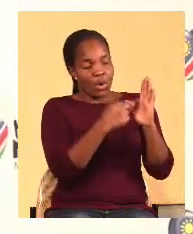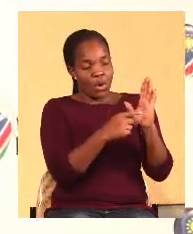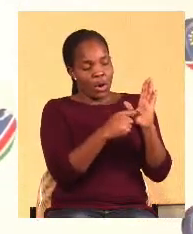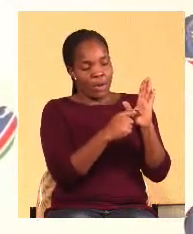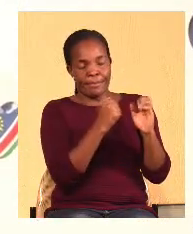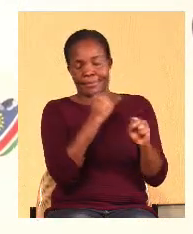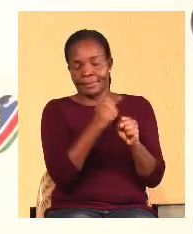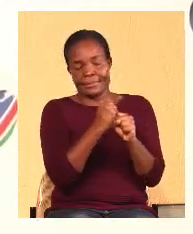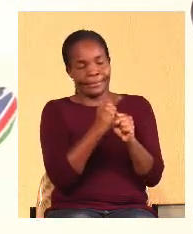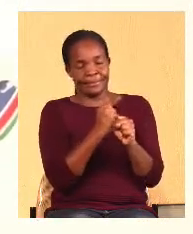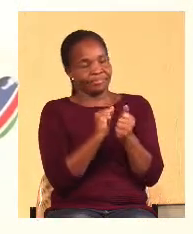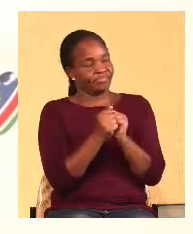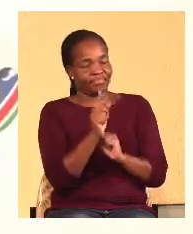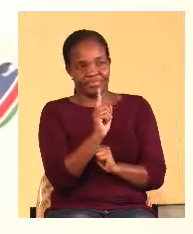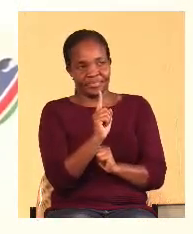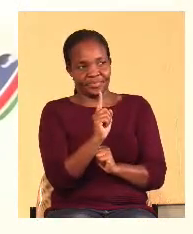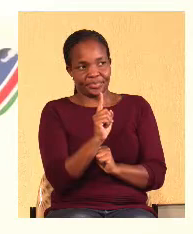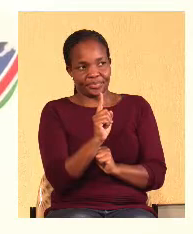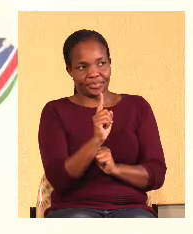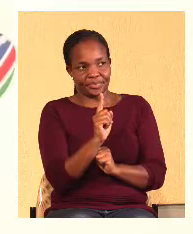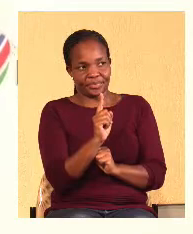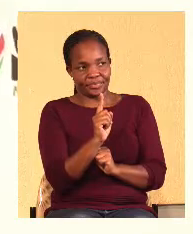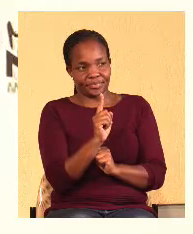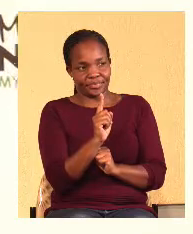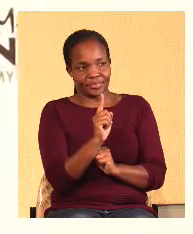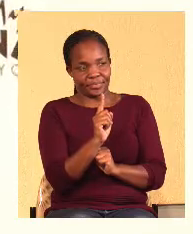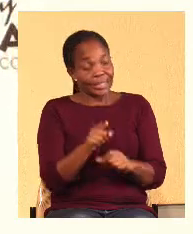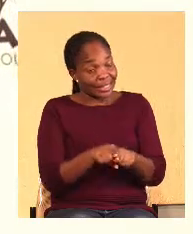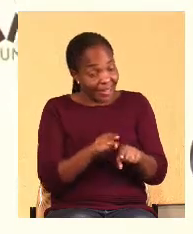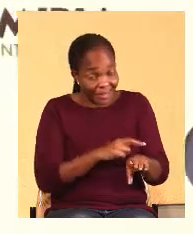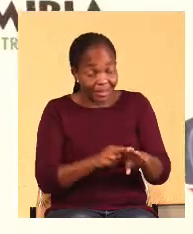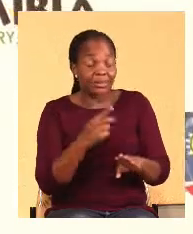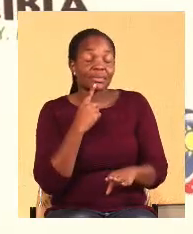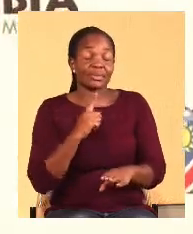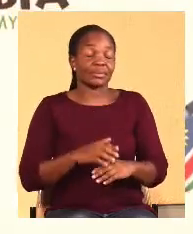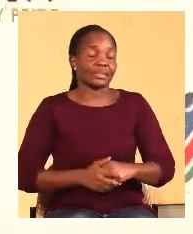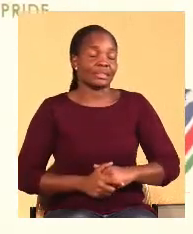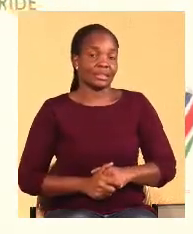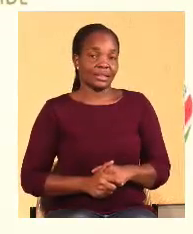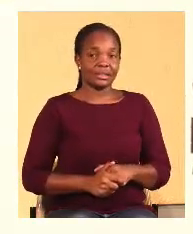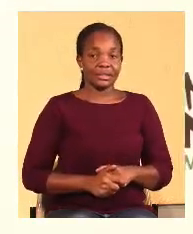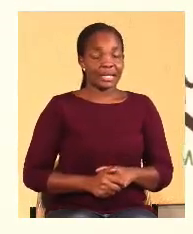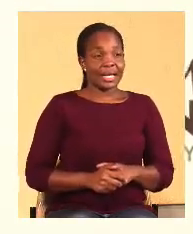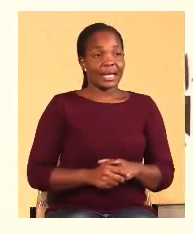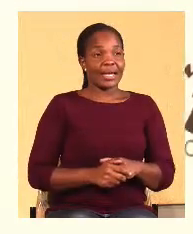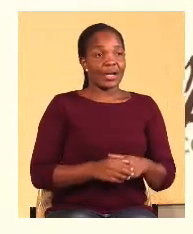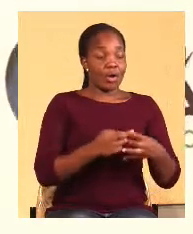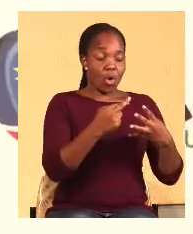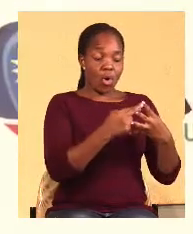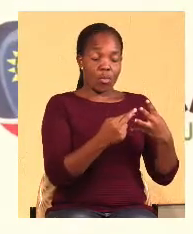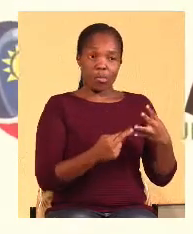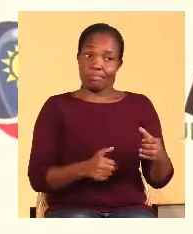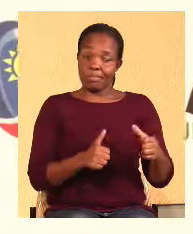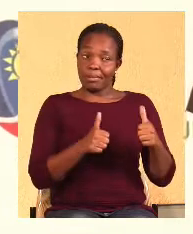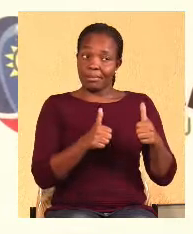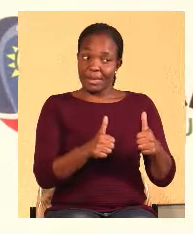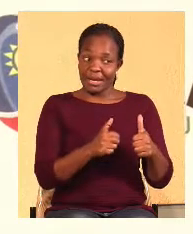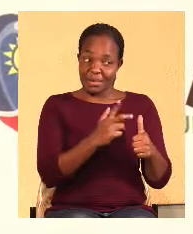So that basically shall be subjected to the same process. If there is good reasons why a certain person should be